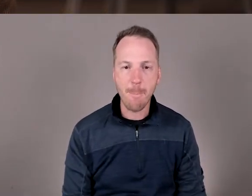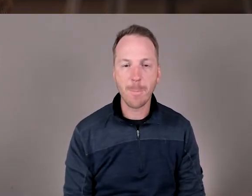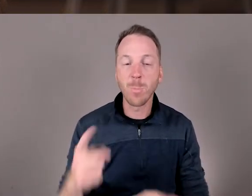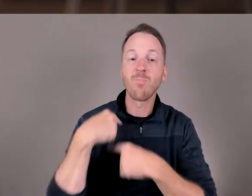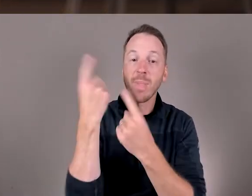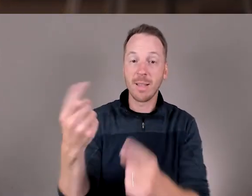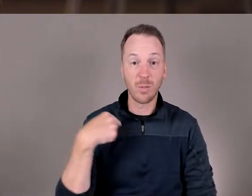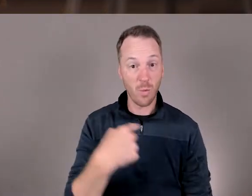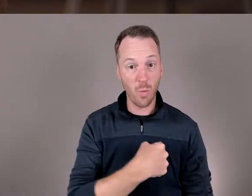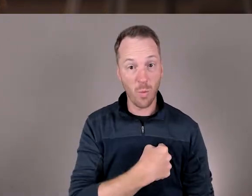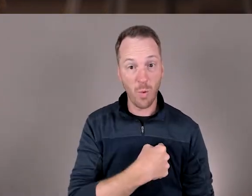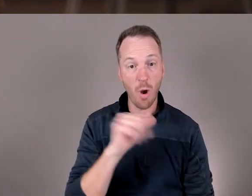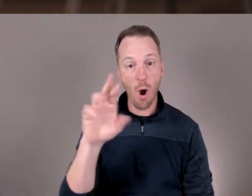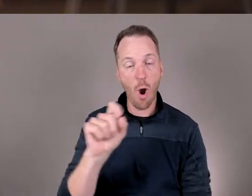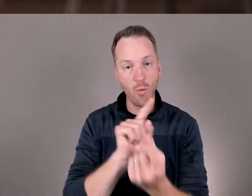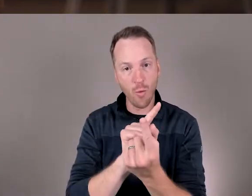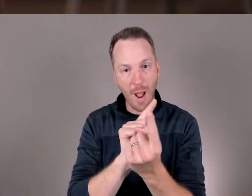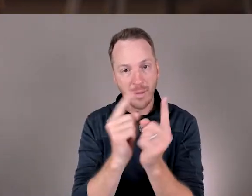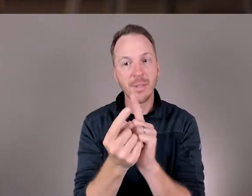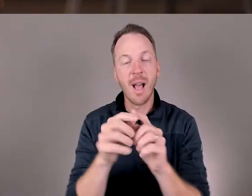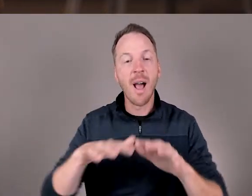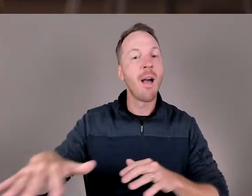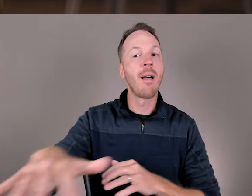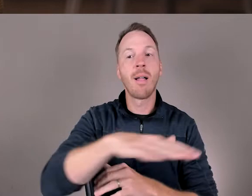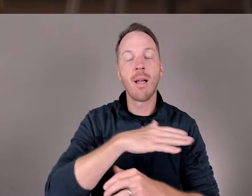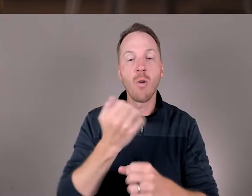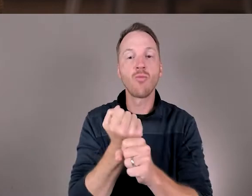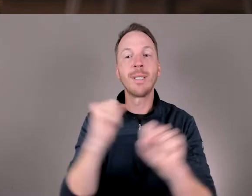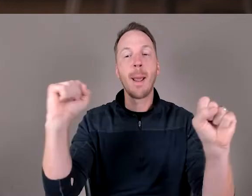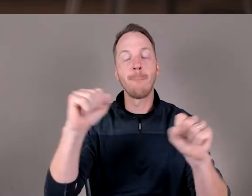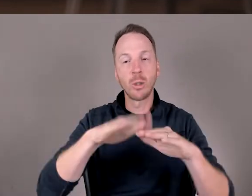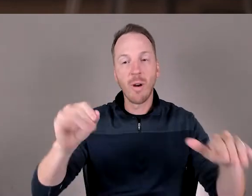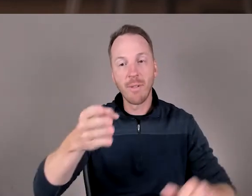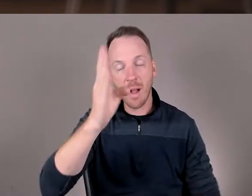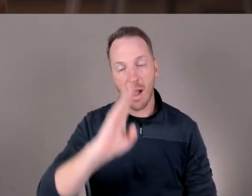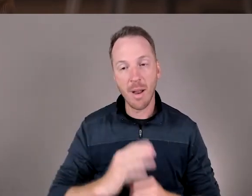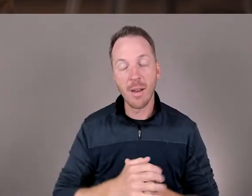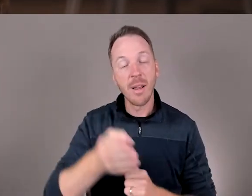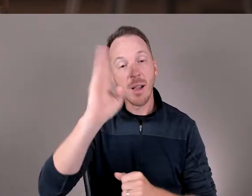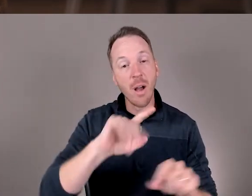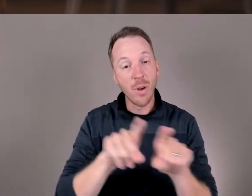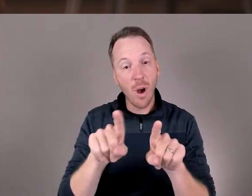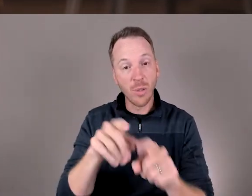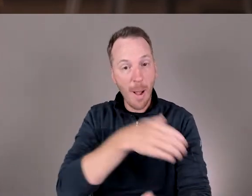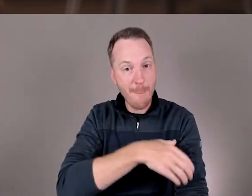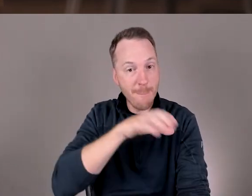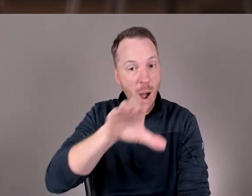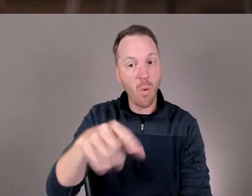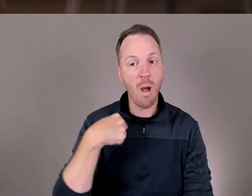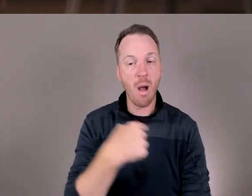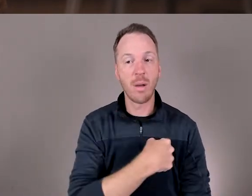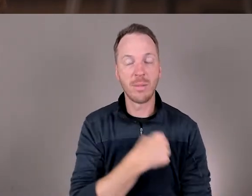Since we are the reconciled and redeemed children of God, God has also empowered us now